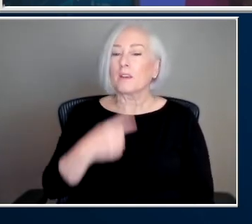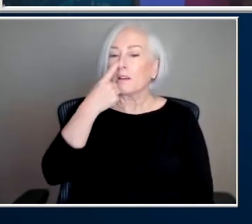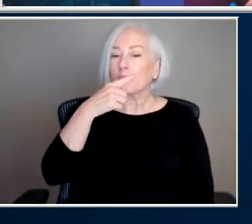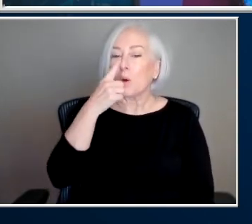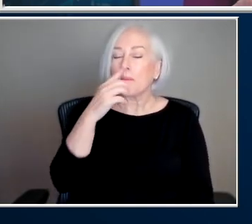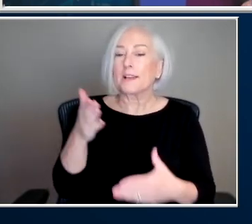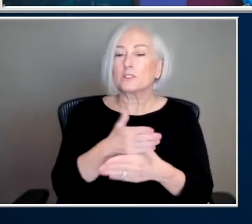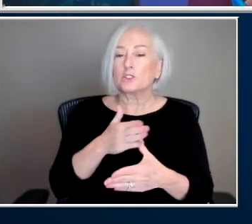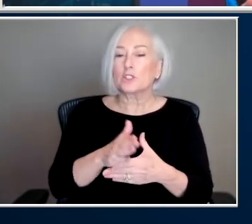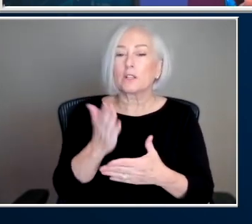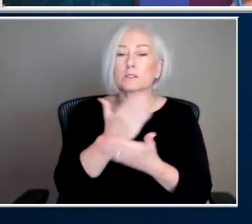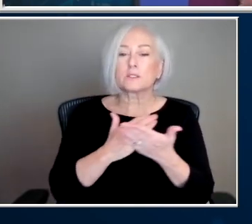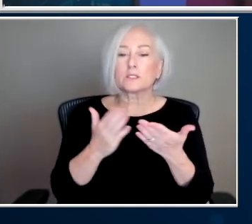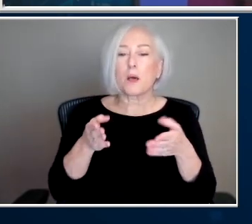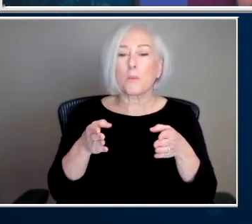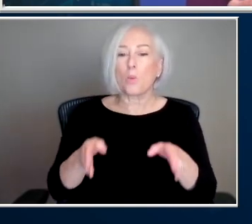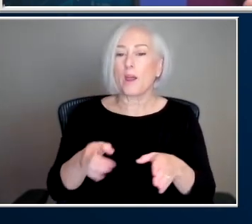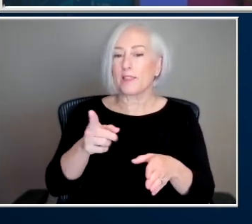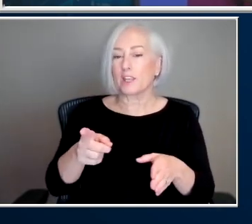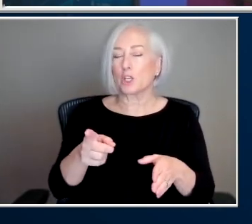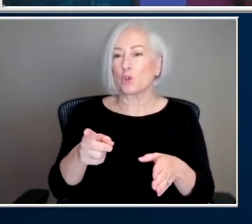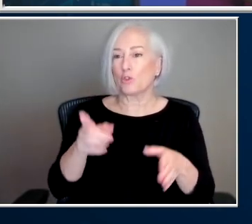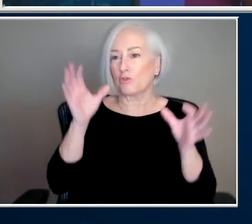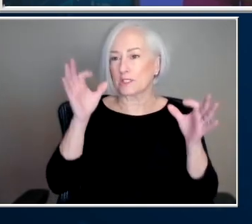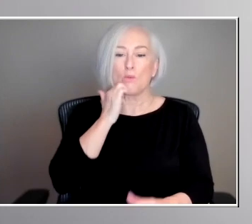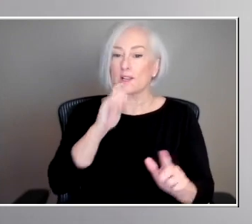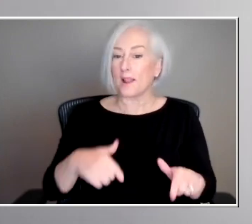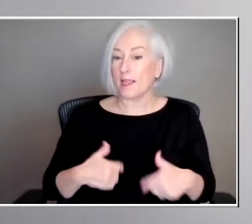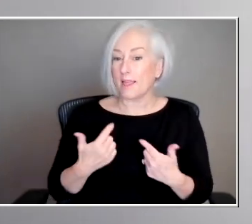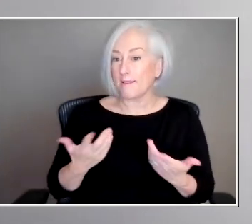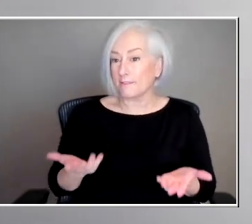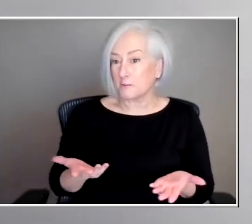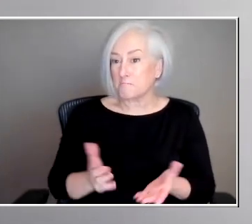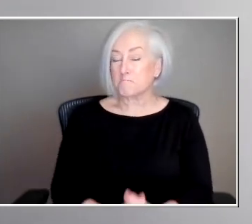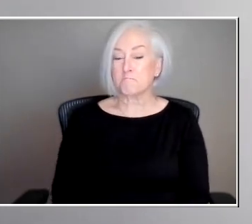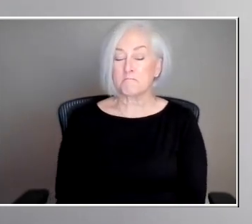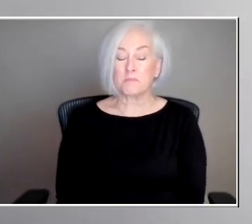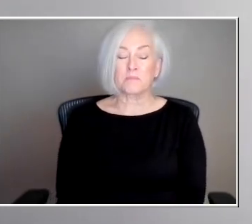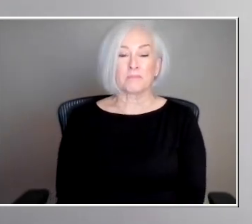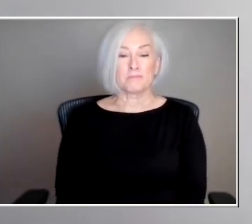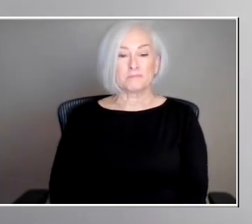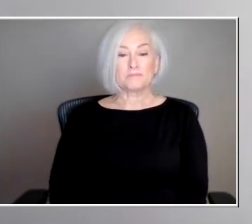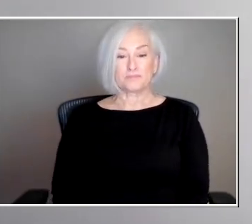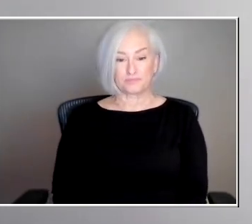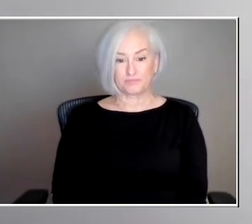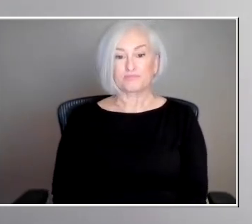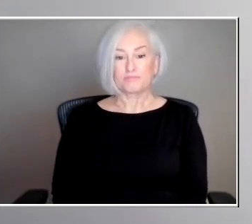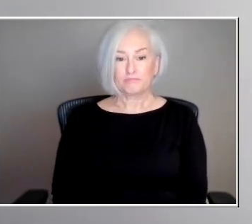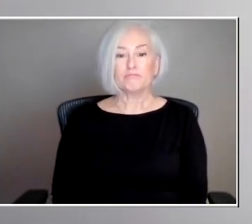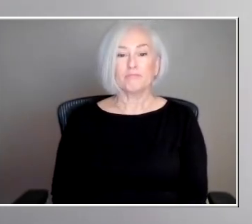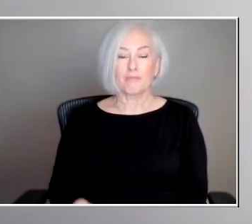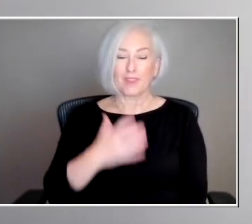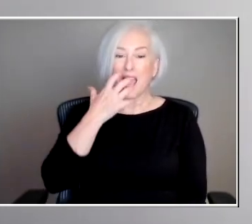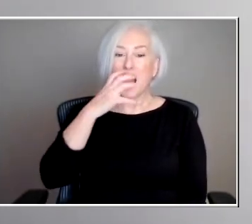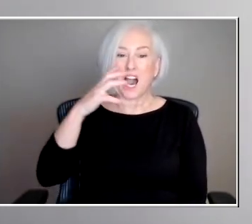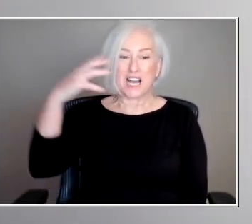you've chosen to modify your day-to-day life? We talked about the hot showers a little